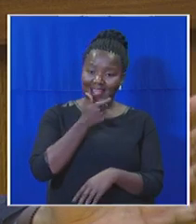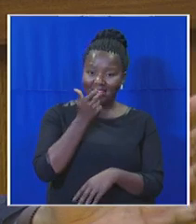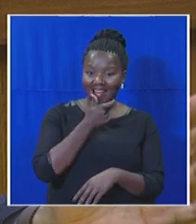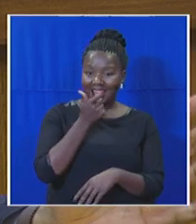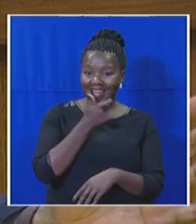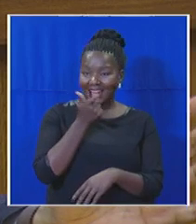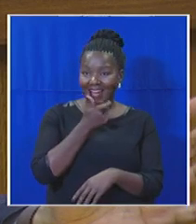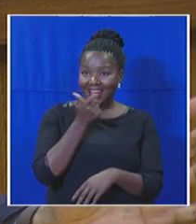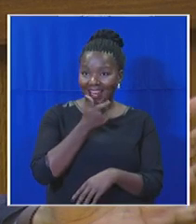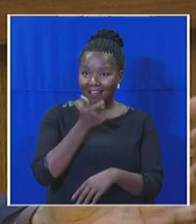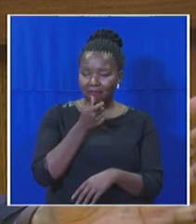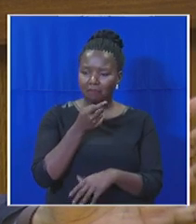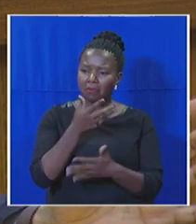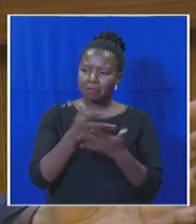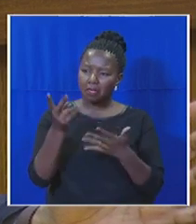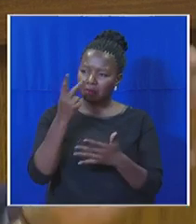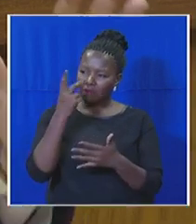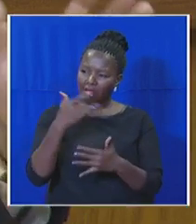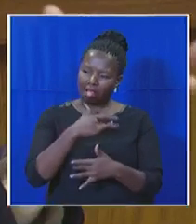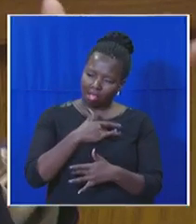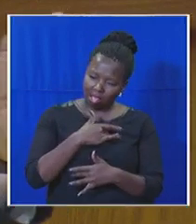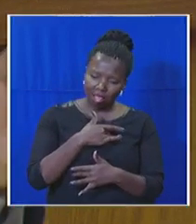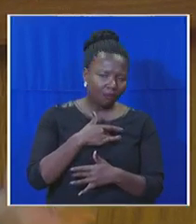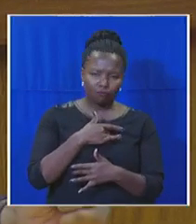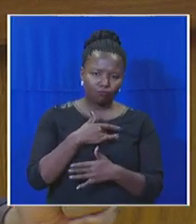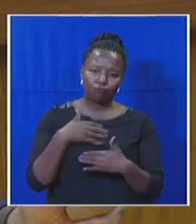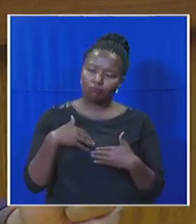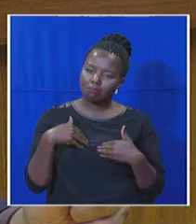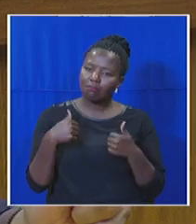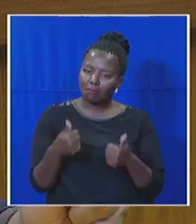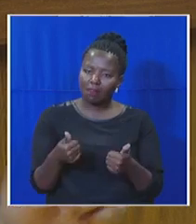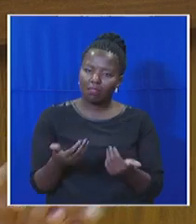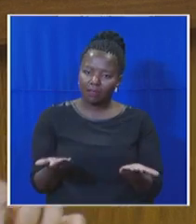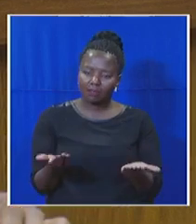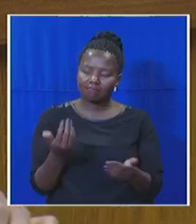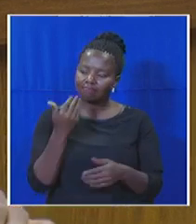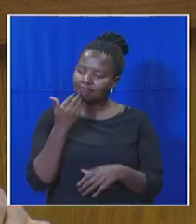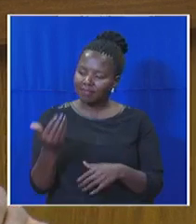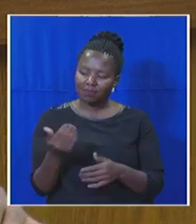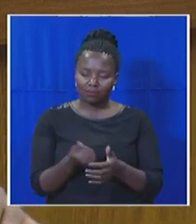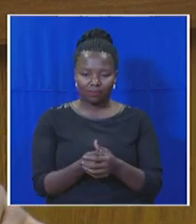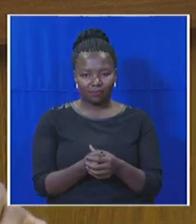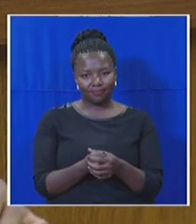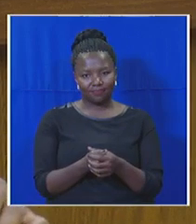laughing is not hurtful, is healthy. Thank you very much for that.